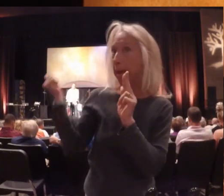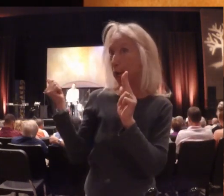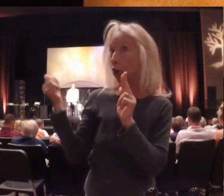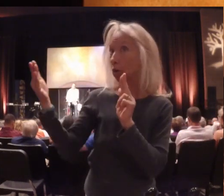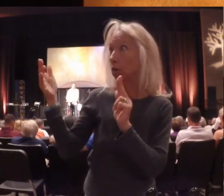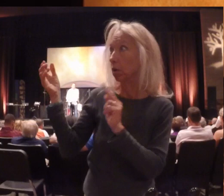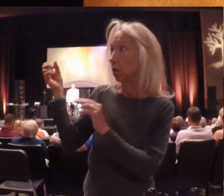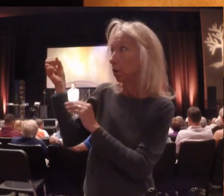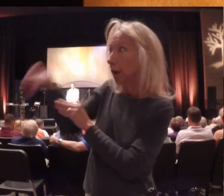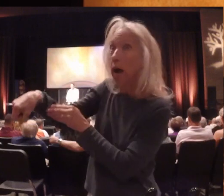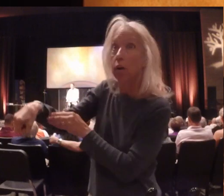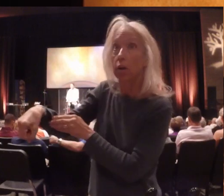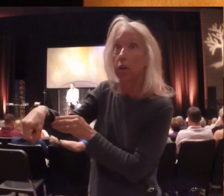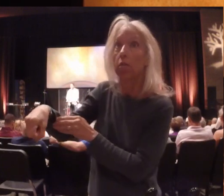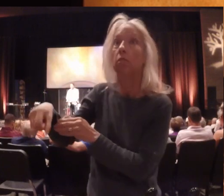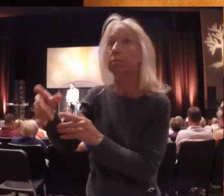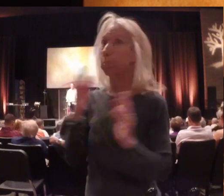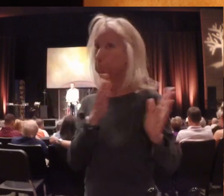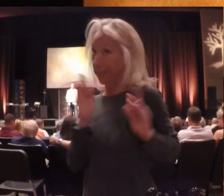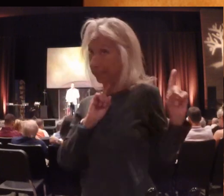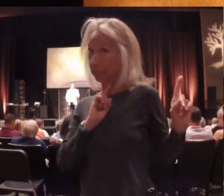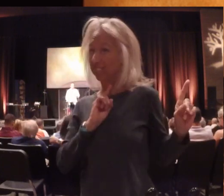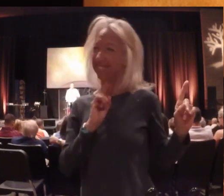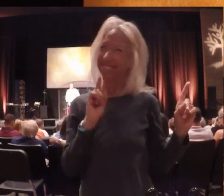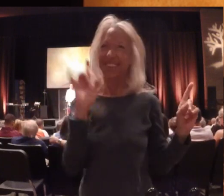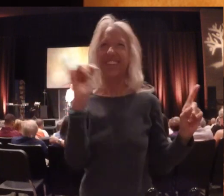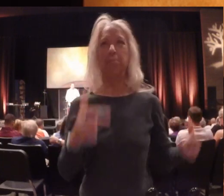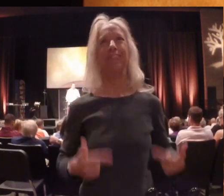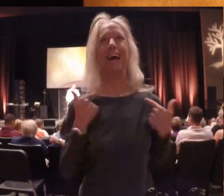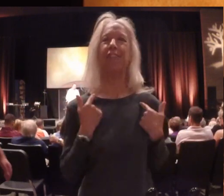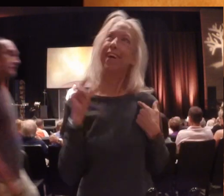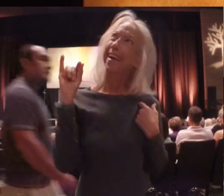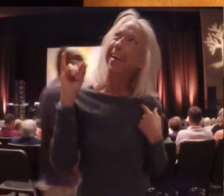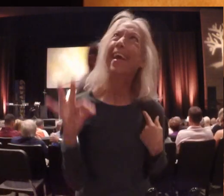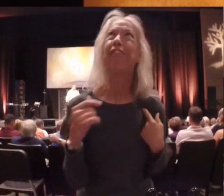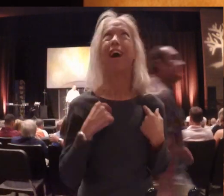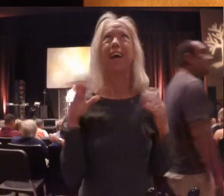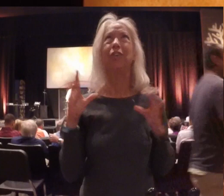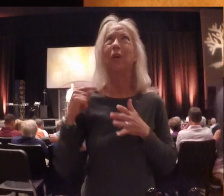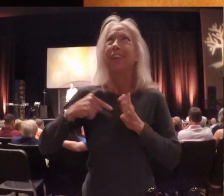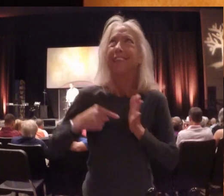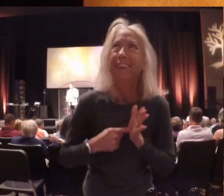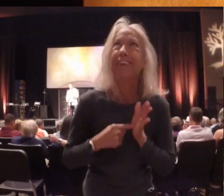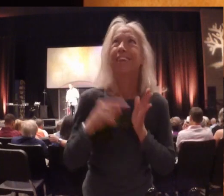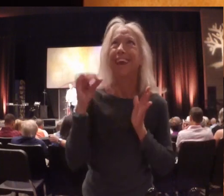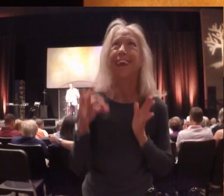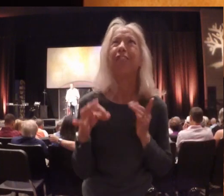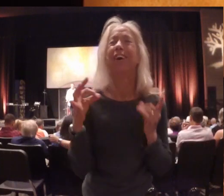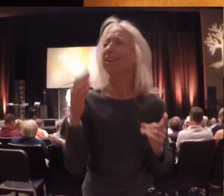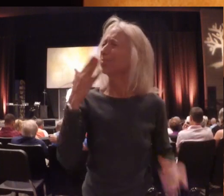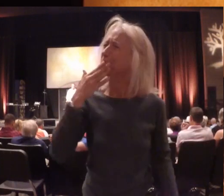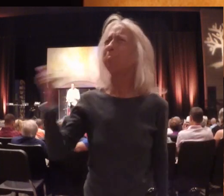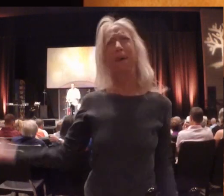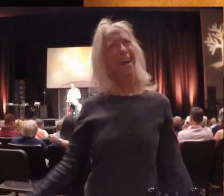planned, which is kind of like life, isn't it? Sometimes we think, okay, if I just do this, if only we had this, oh, things would be